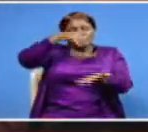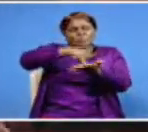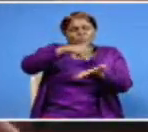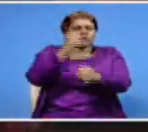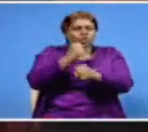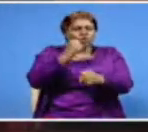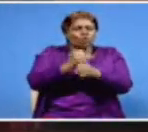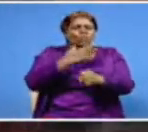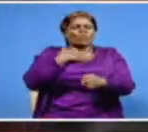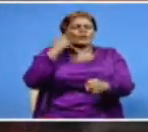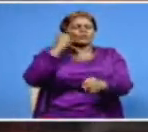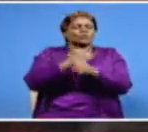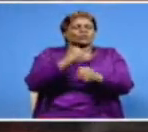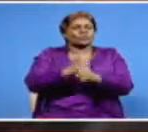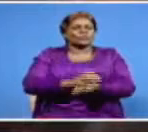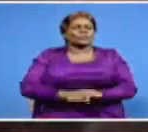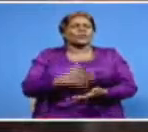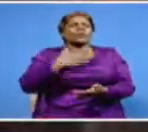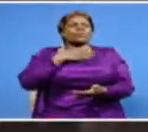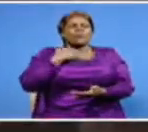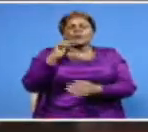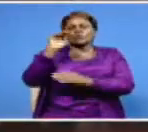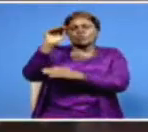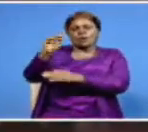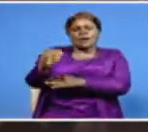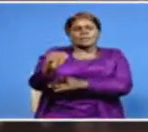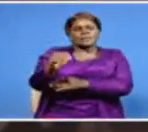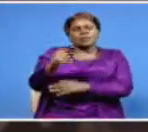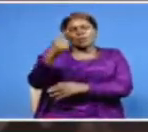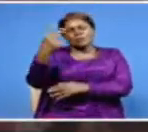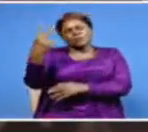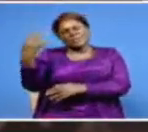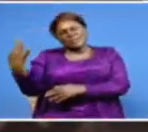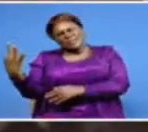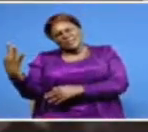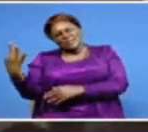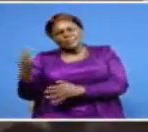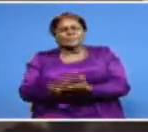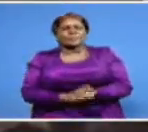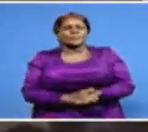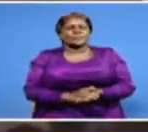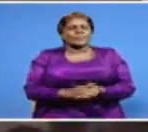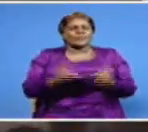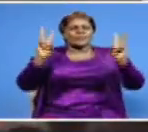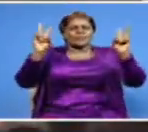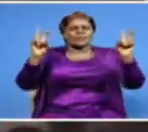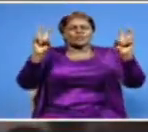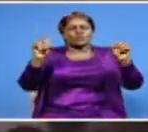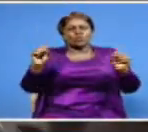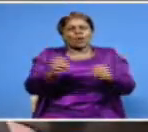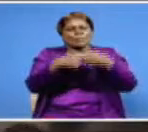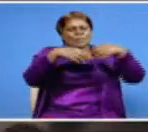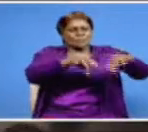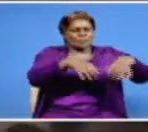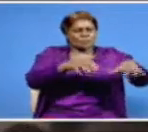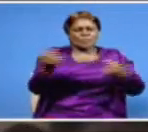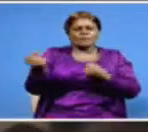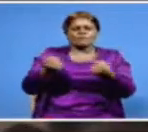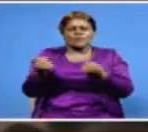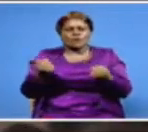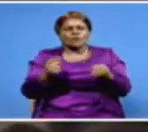pale tutakufanya. Tunataka kuomba kama moja mbili tatu, maneno ikitokea hata mavikiviki na